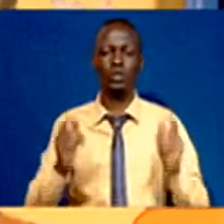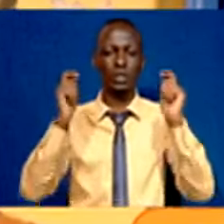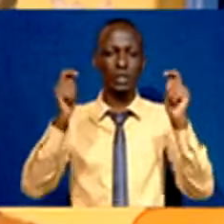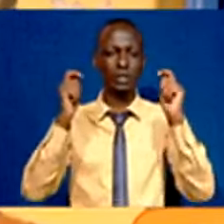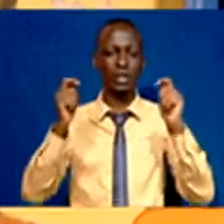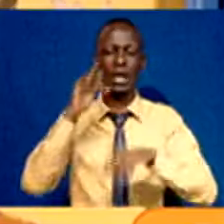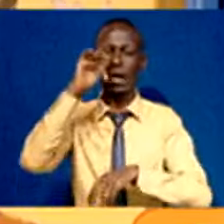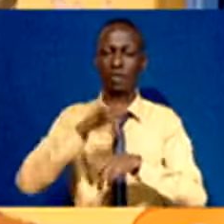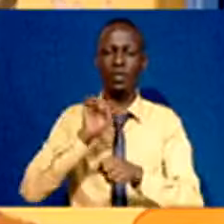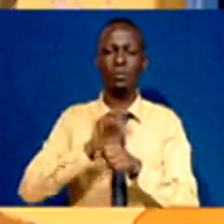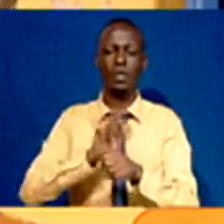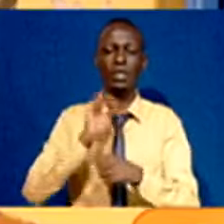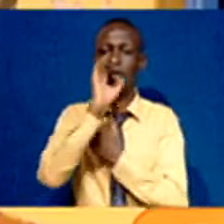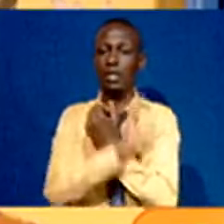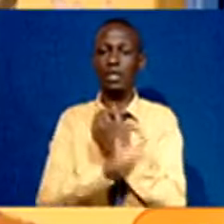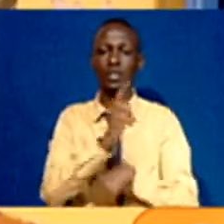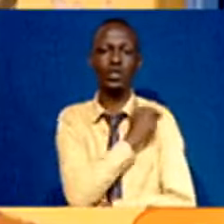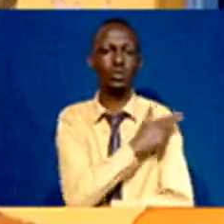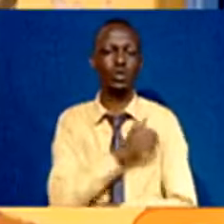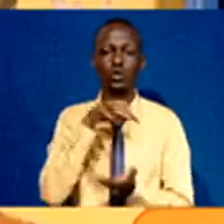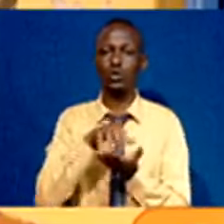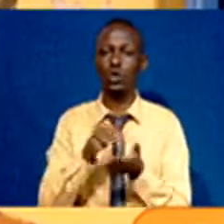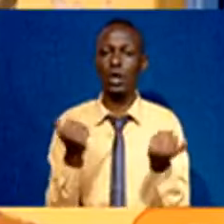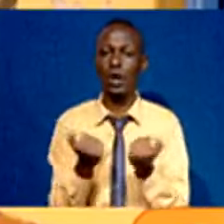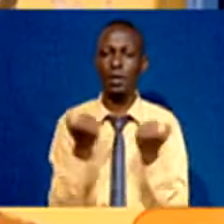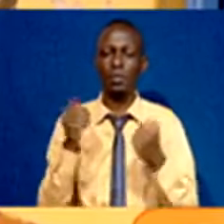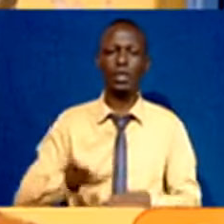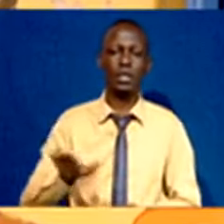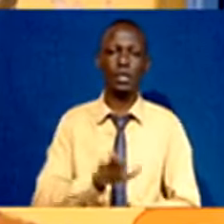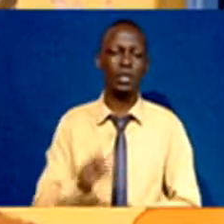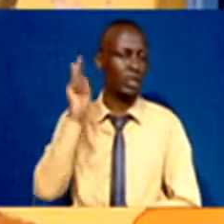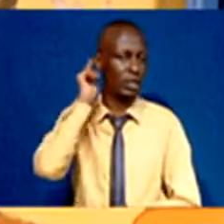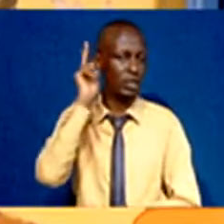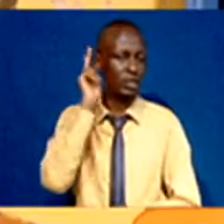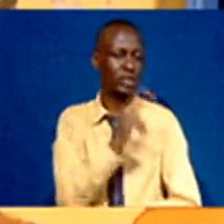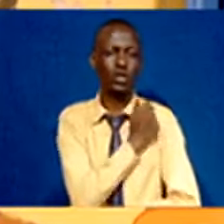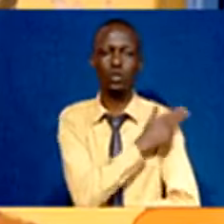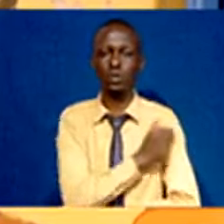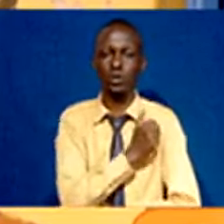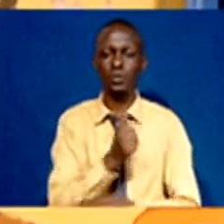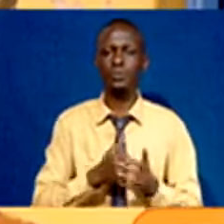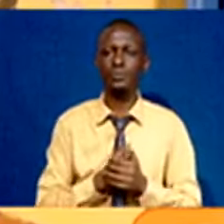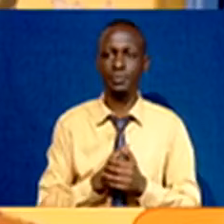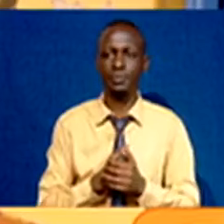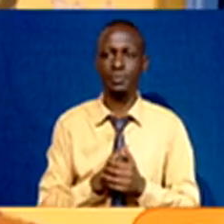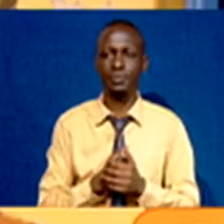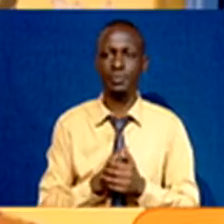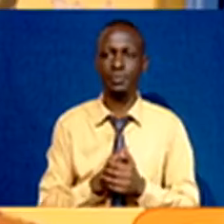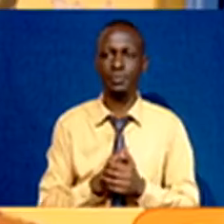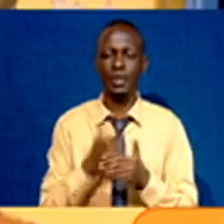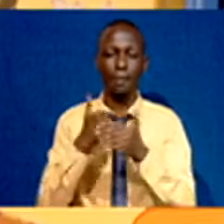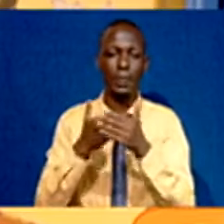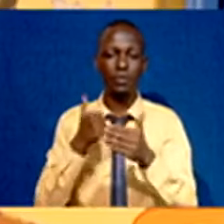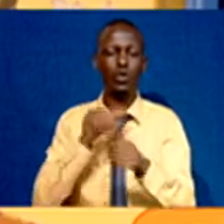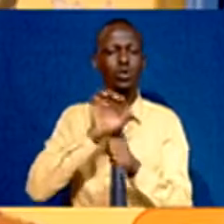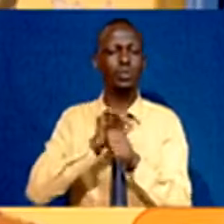most hospitals in the country, this is the situation in one of the facilities in Kisii. In this area, it is normally full to